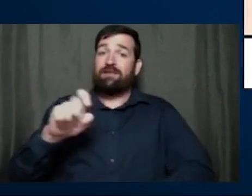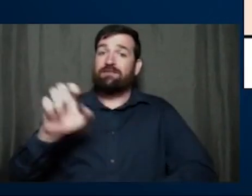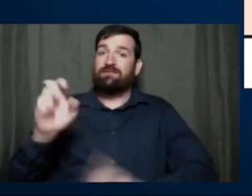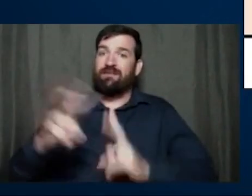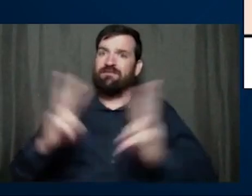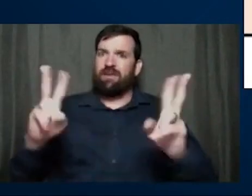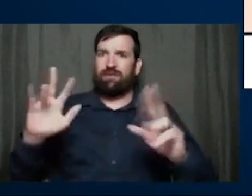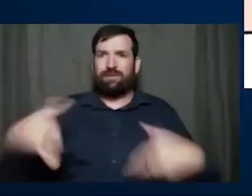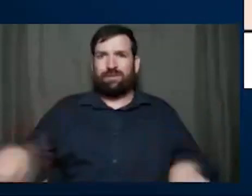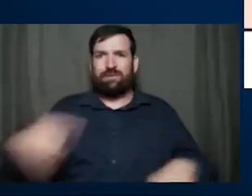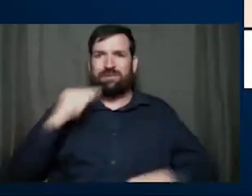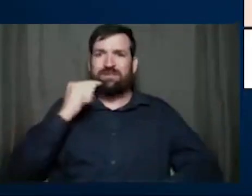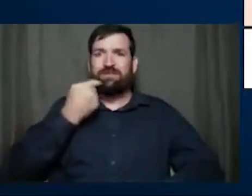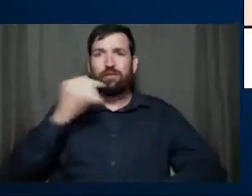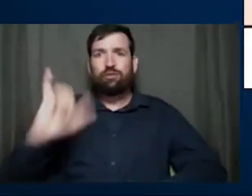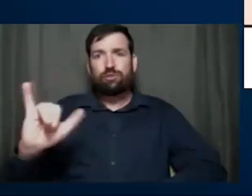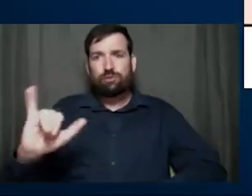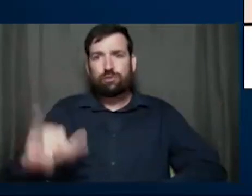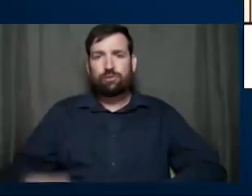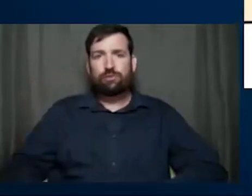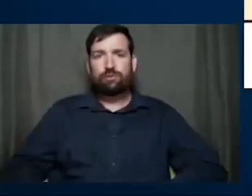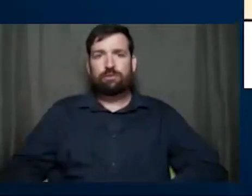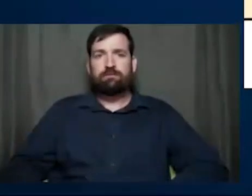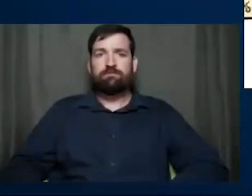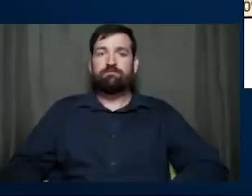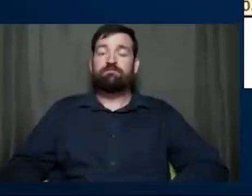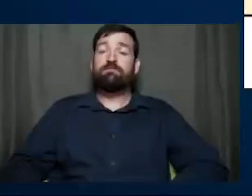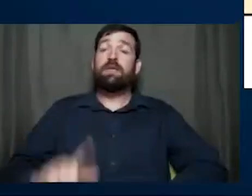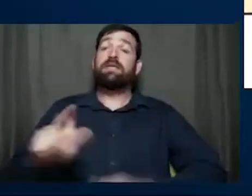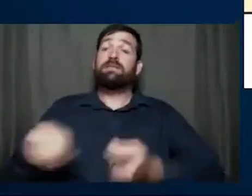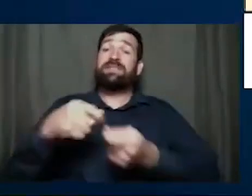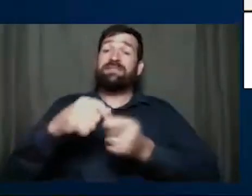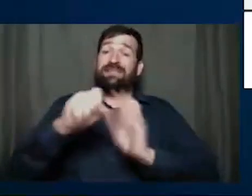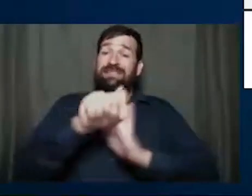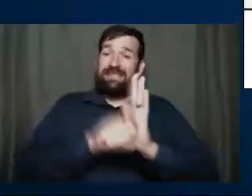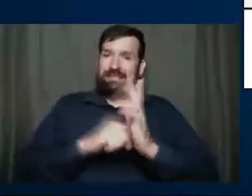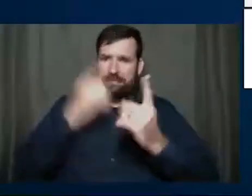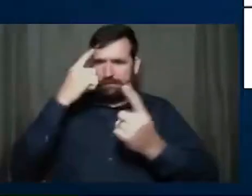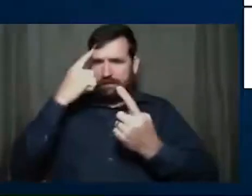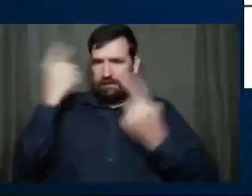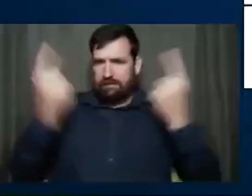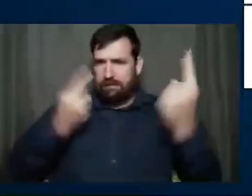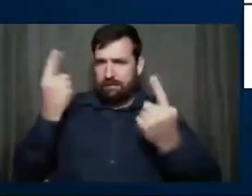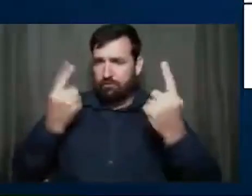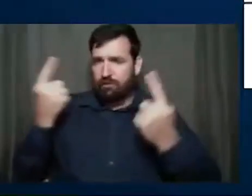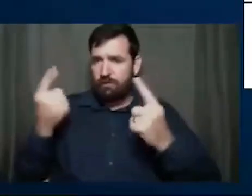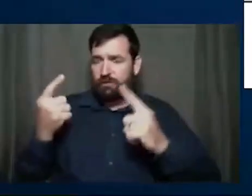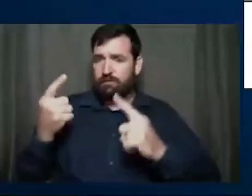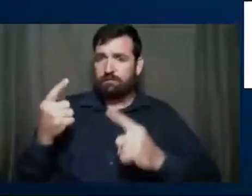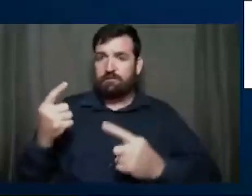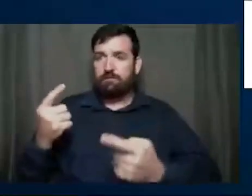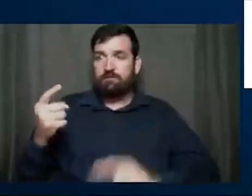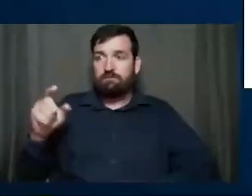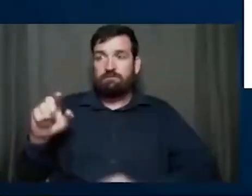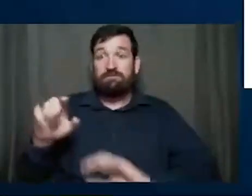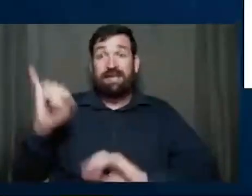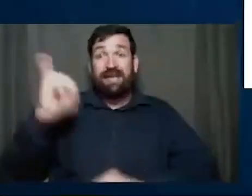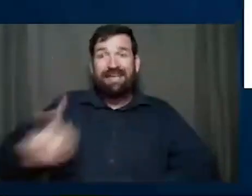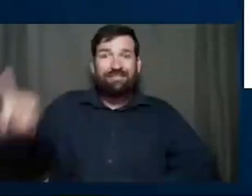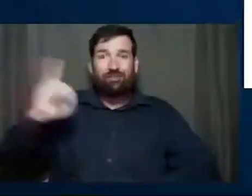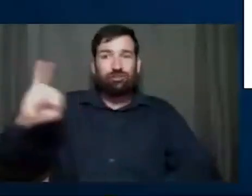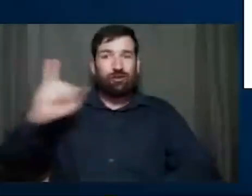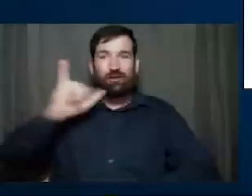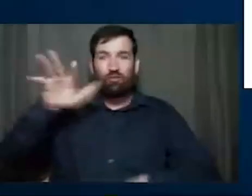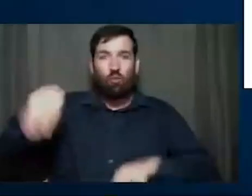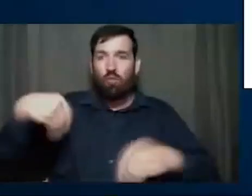And with certain states starting to consider legislation where insurers will no longer be providing